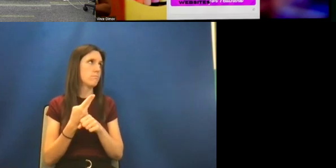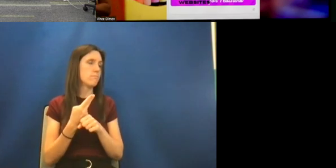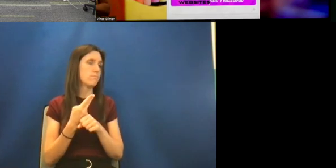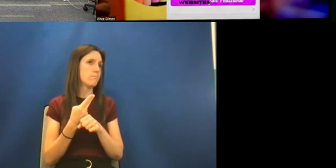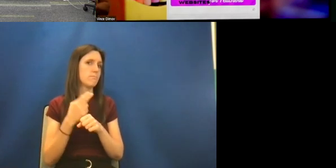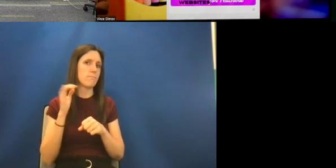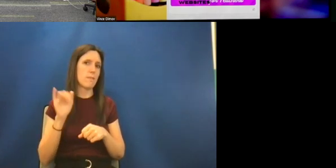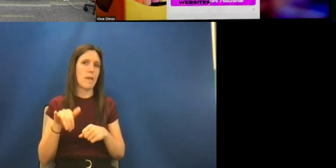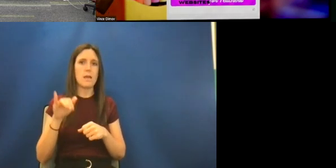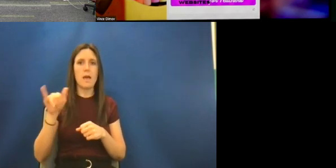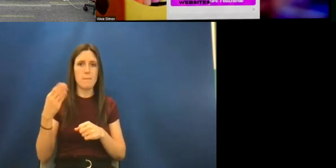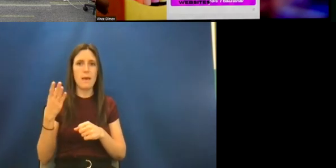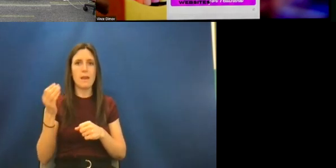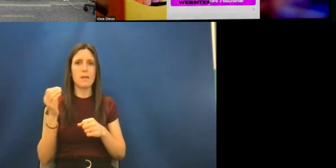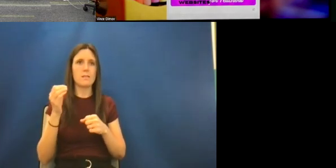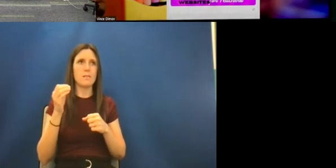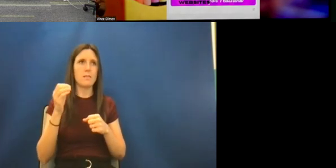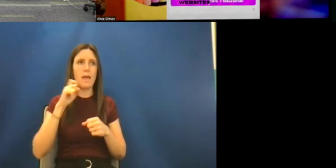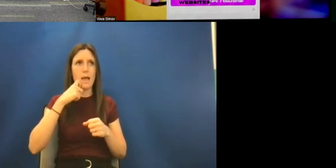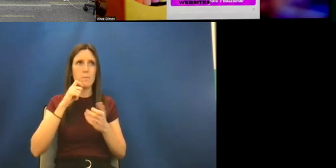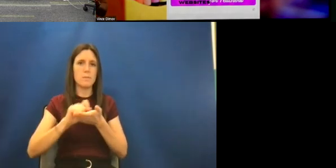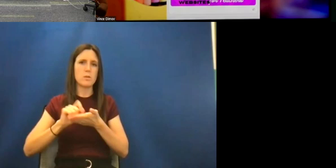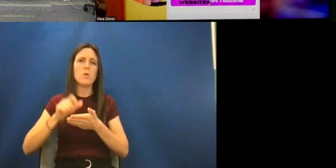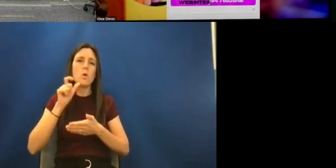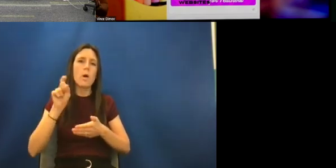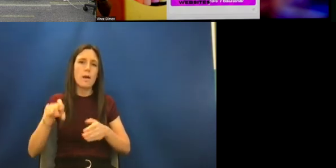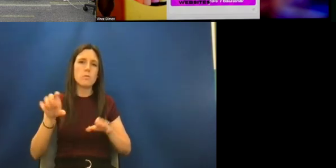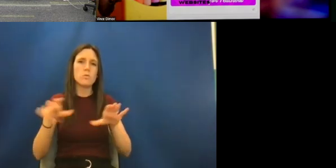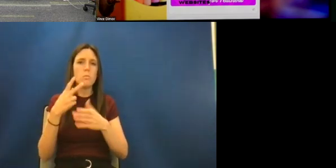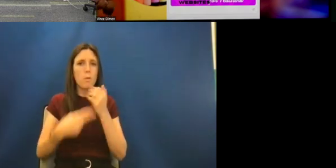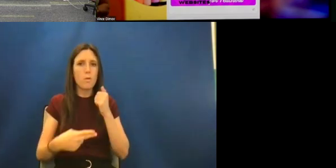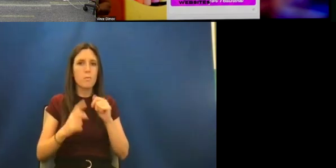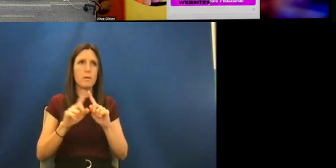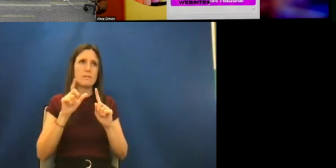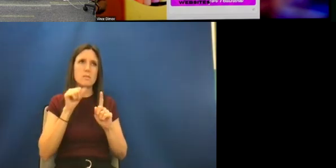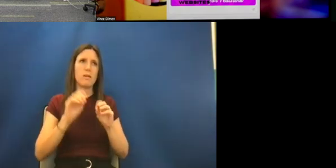iPad and the Apple Pencil. You could do the iPad without the Apple Pencil as well, but then you're just not going to be able to write on it as